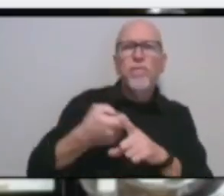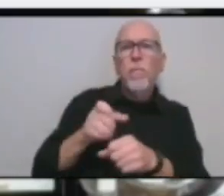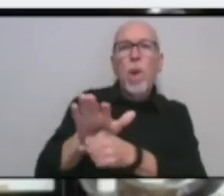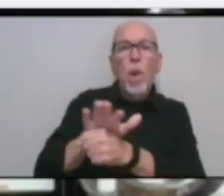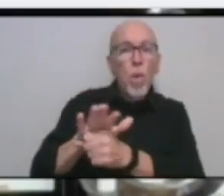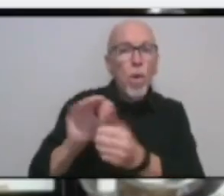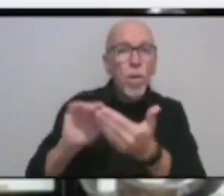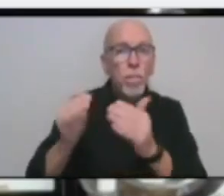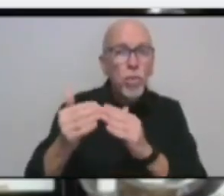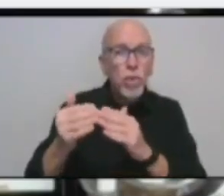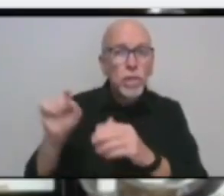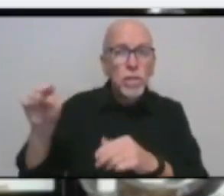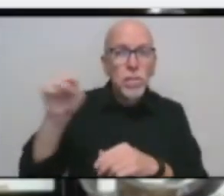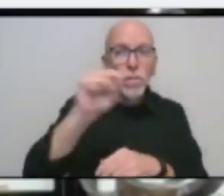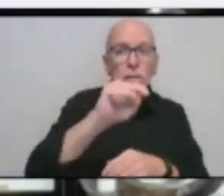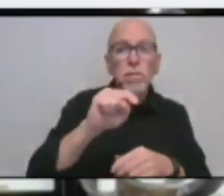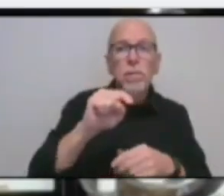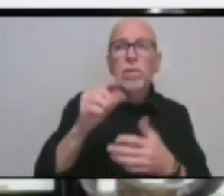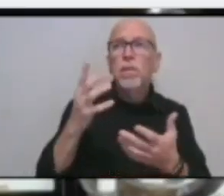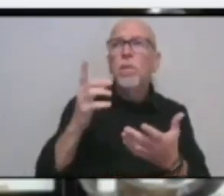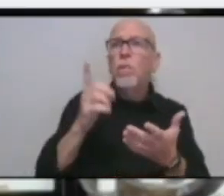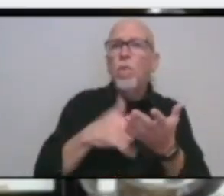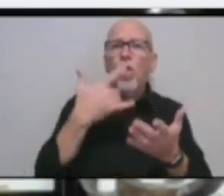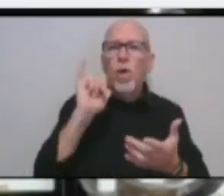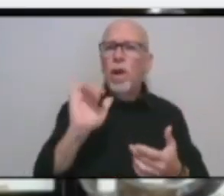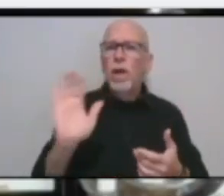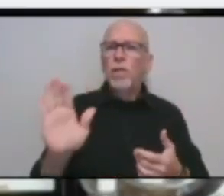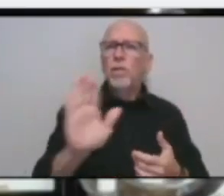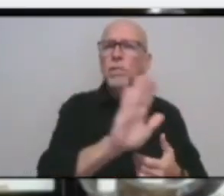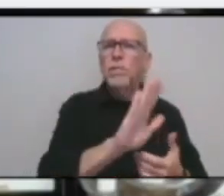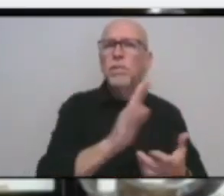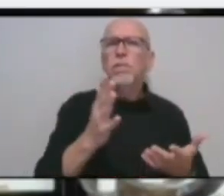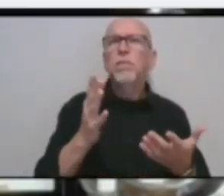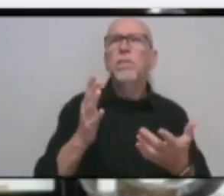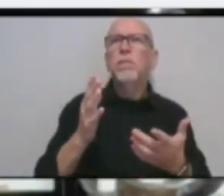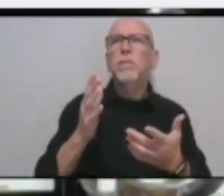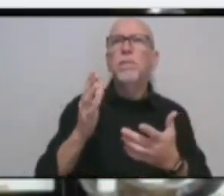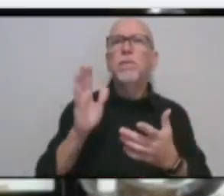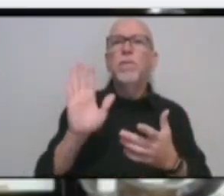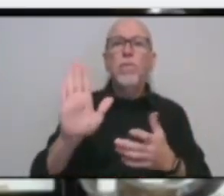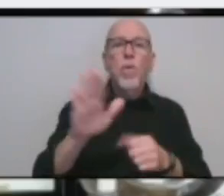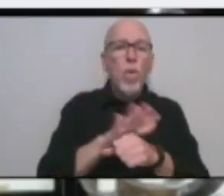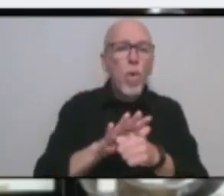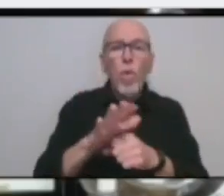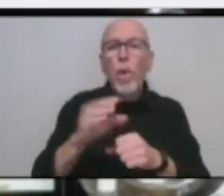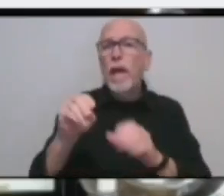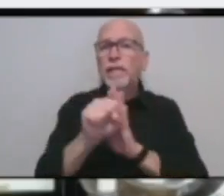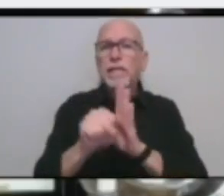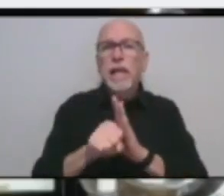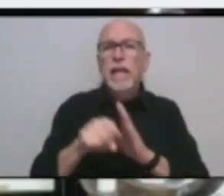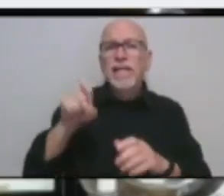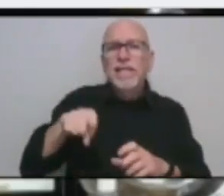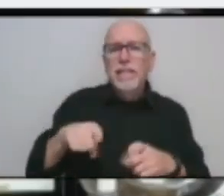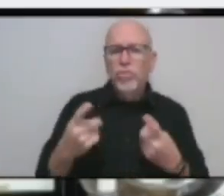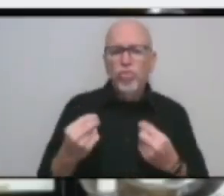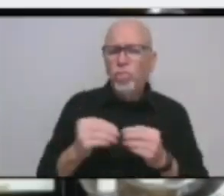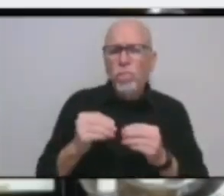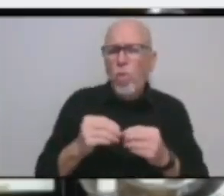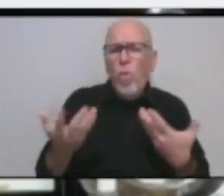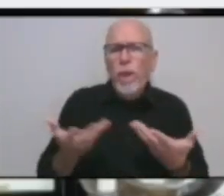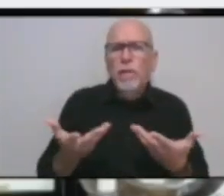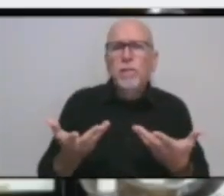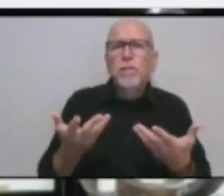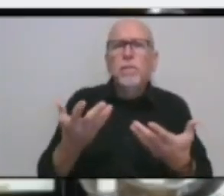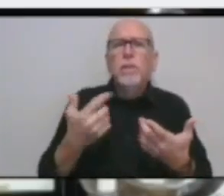community leaders about their status, about what they see that the state and local communities could be doing more in terms